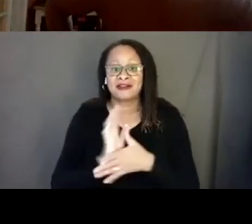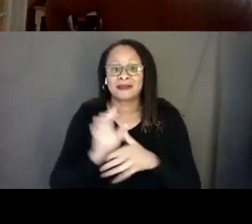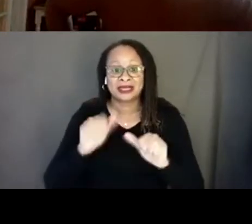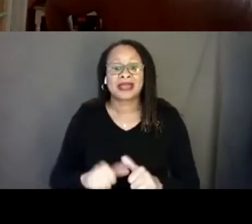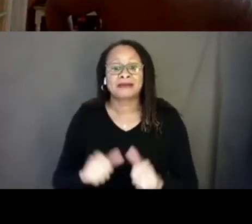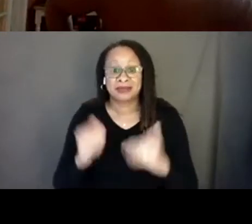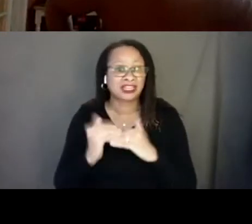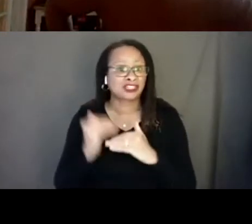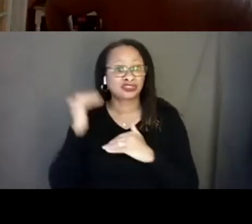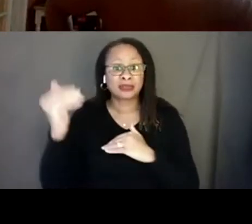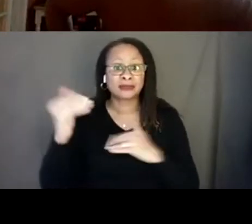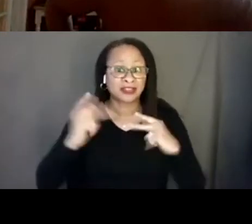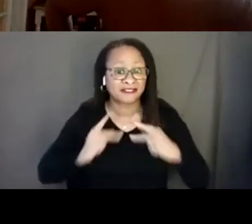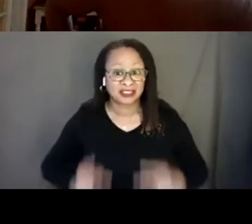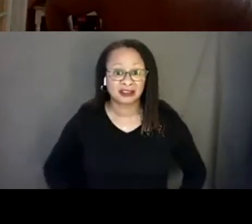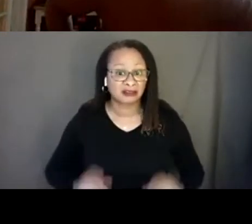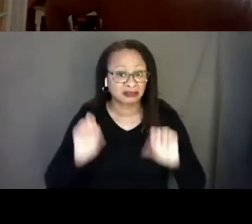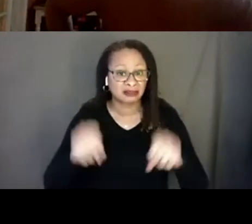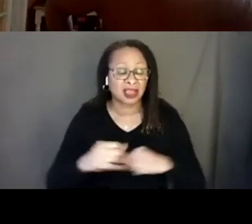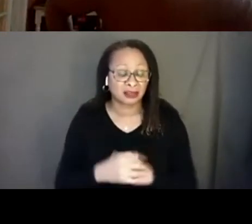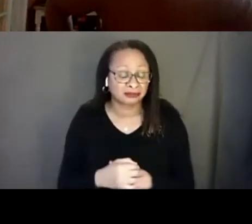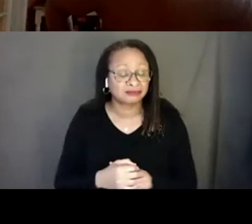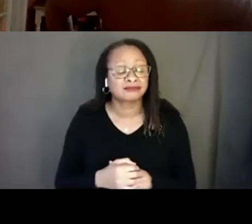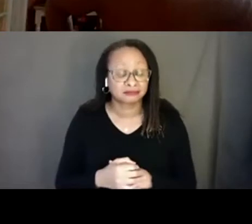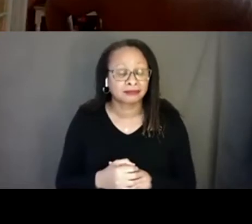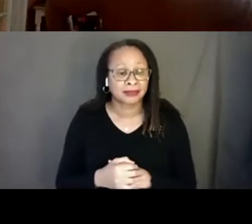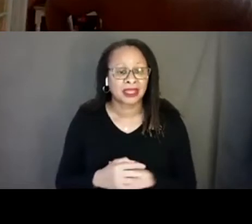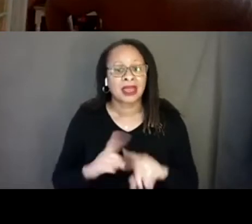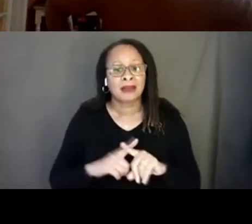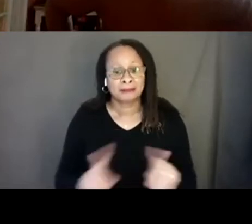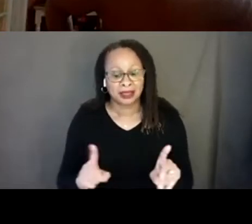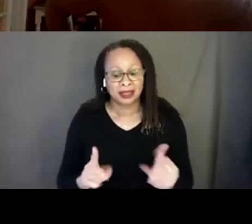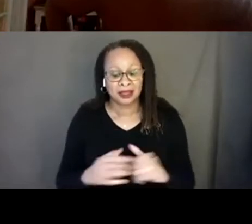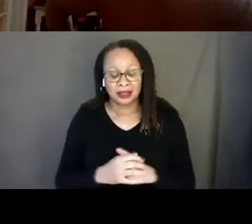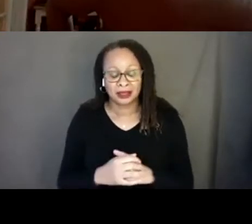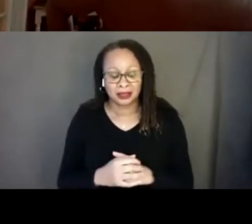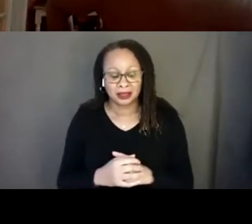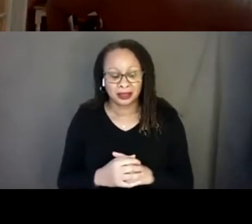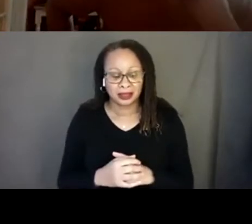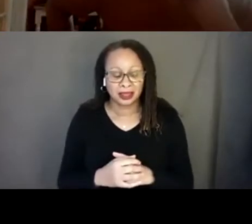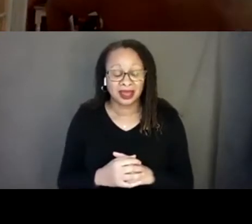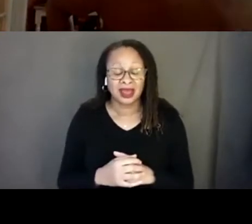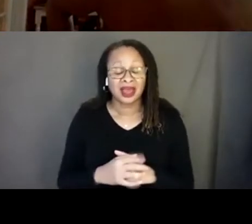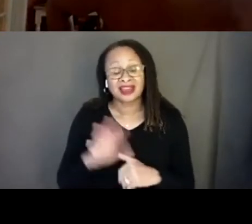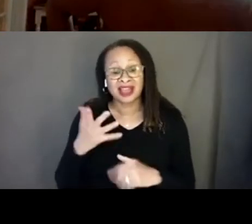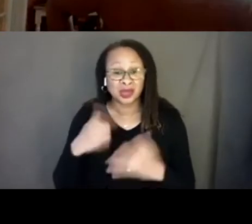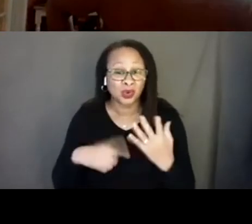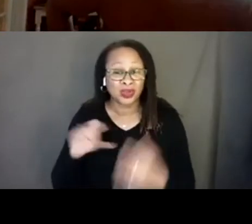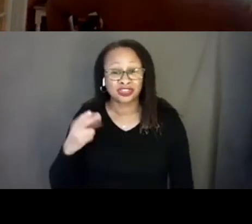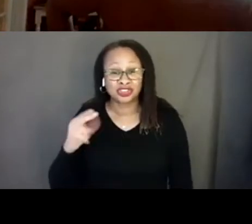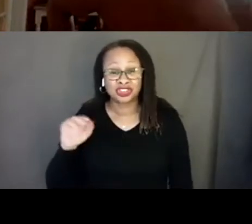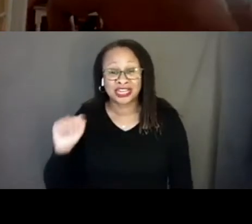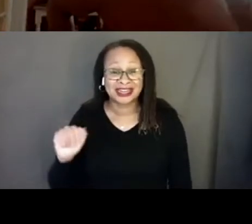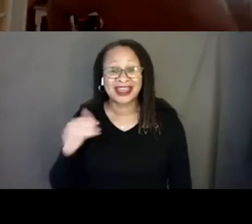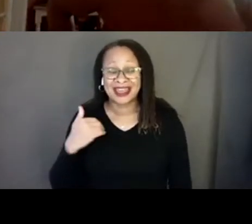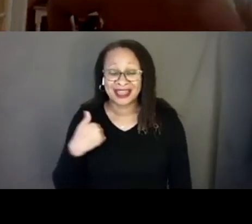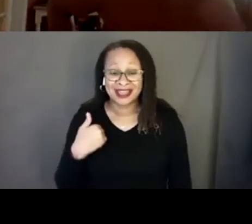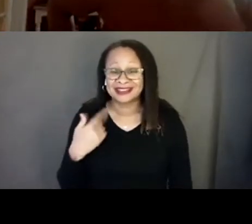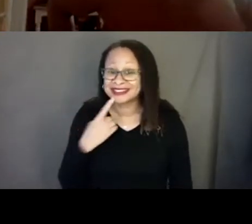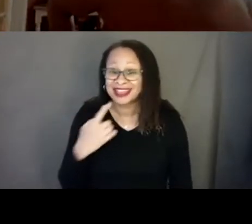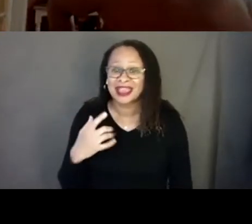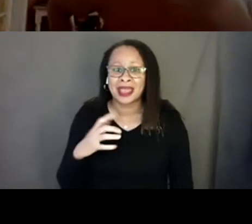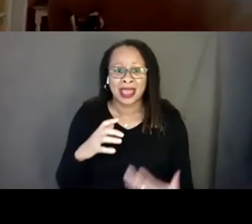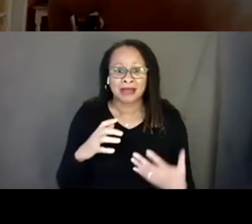extremely physical. But I think, you know, kind of what Shaina was saying, put on a producer hat on in the sense of how